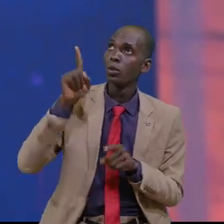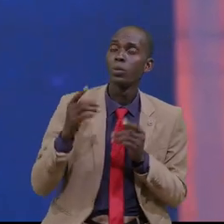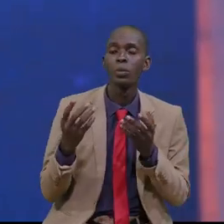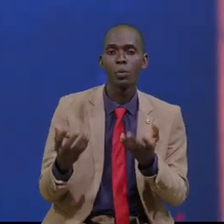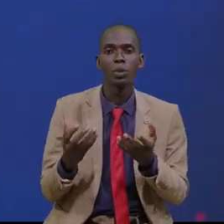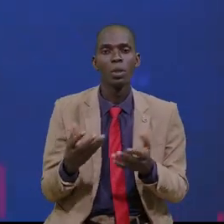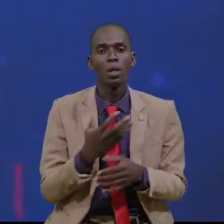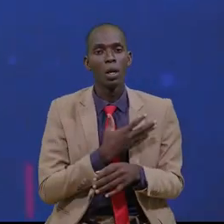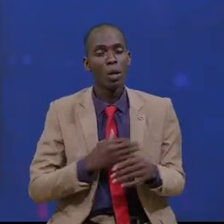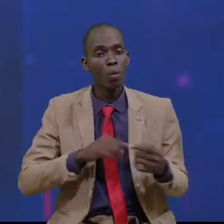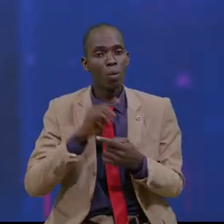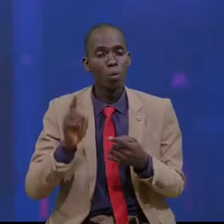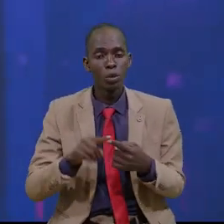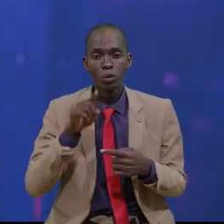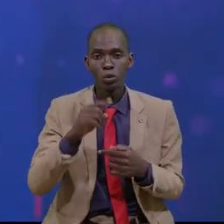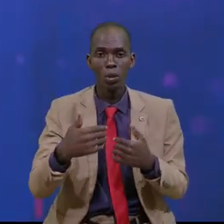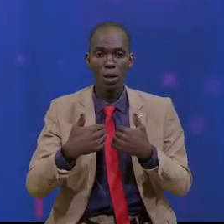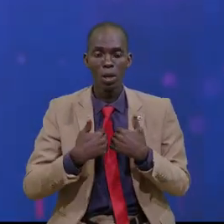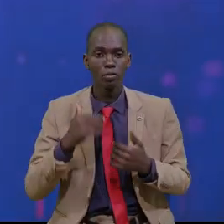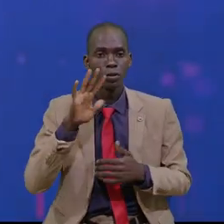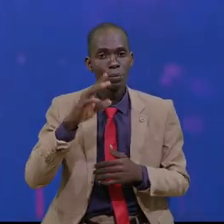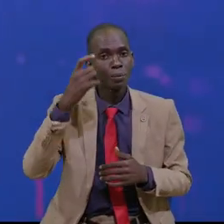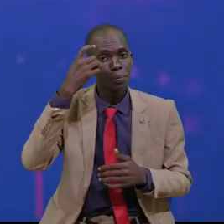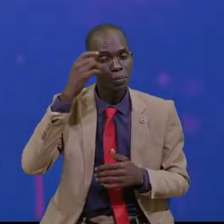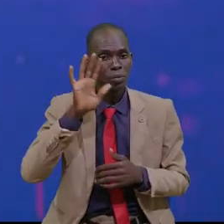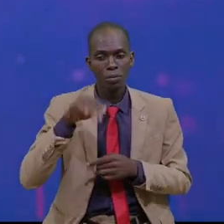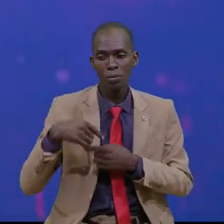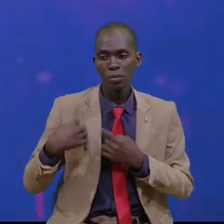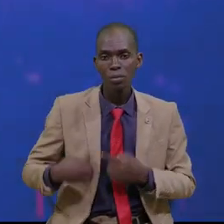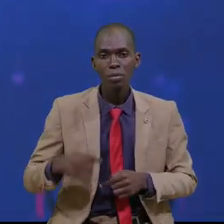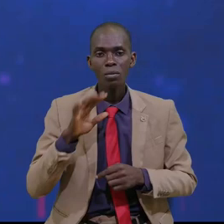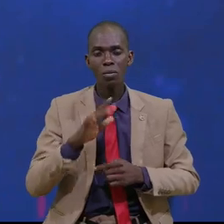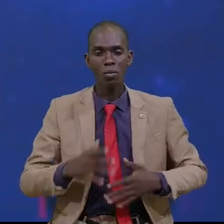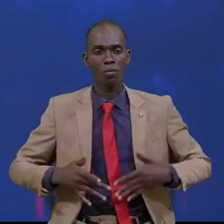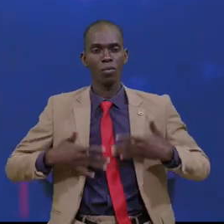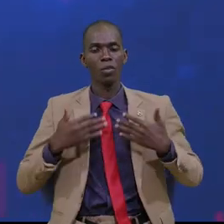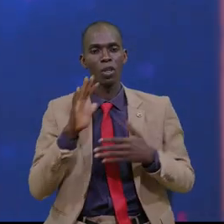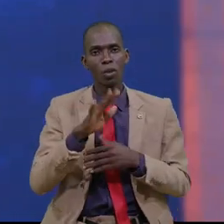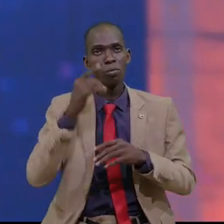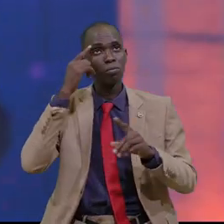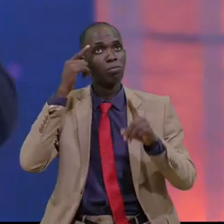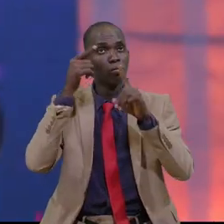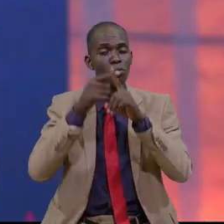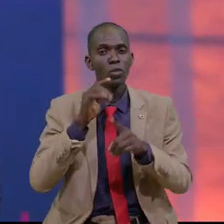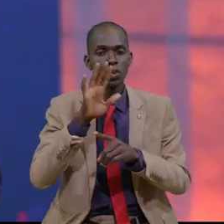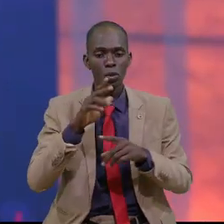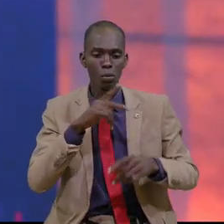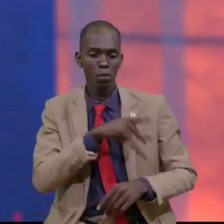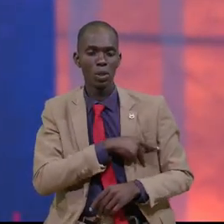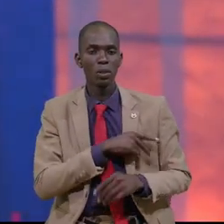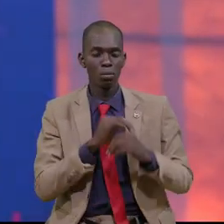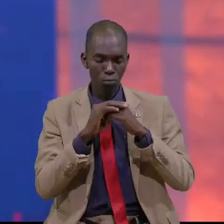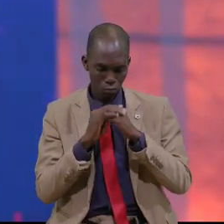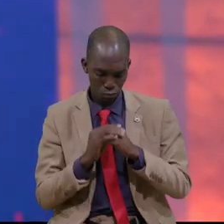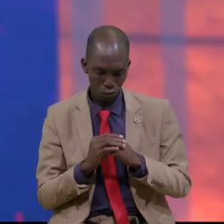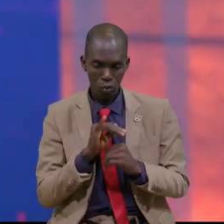when you have your mind, your heart, your life, your ambition, your personality bowing